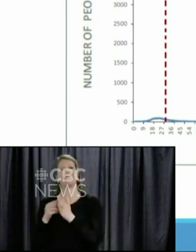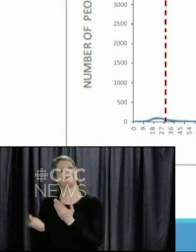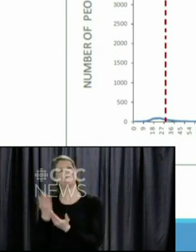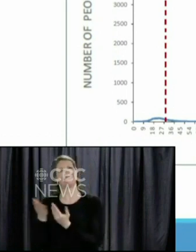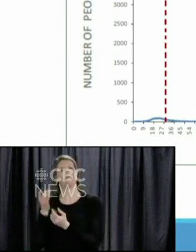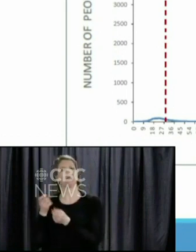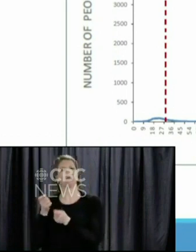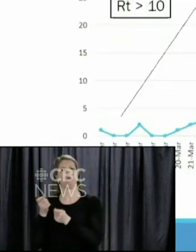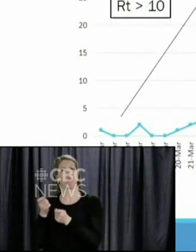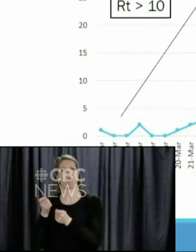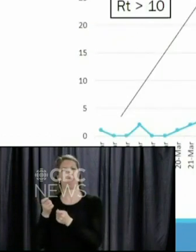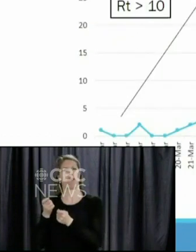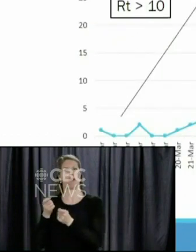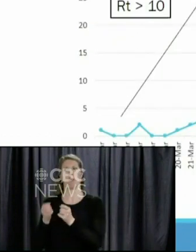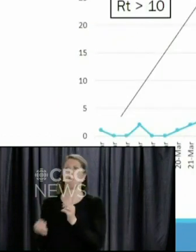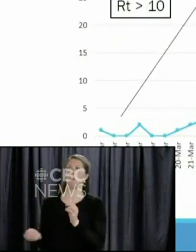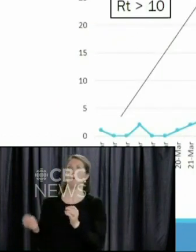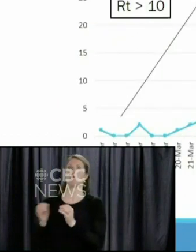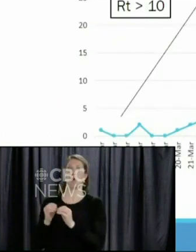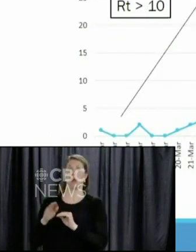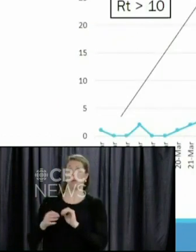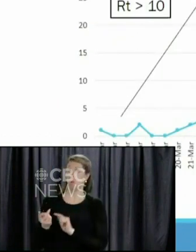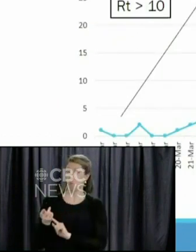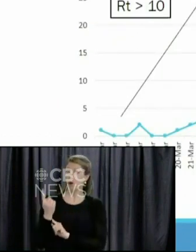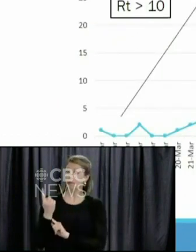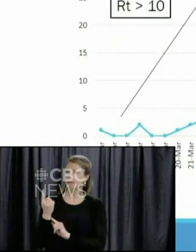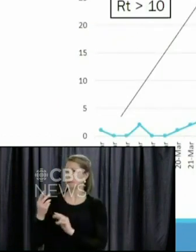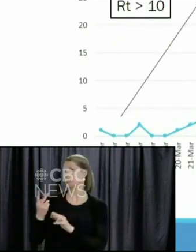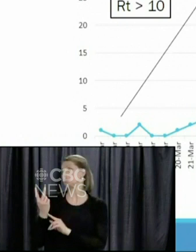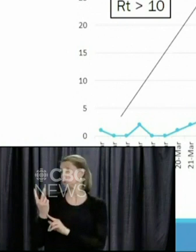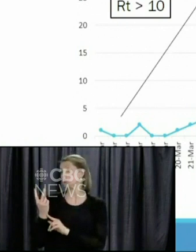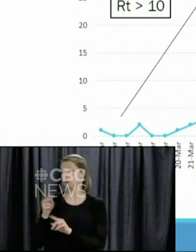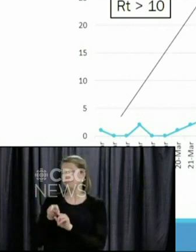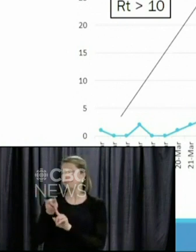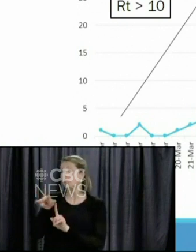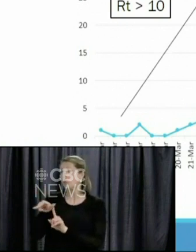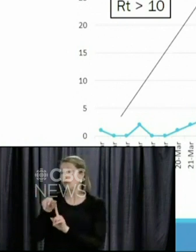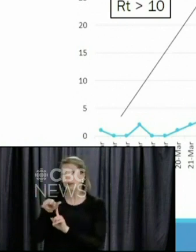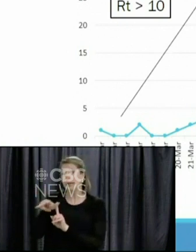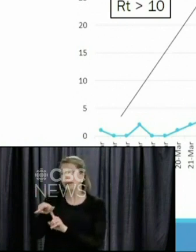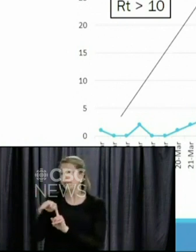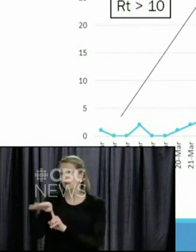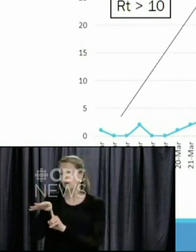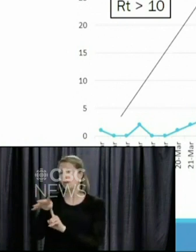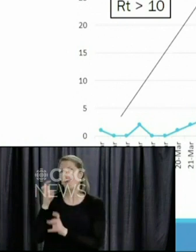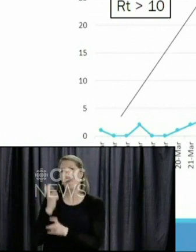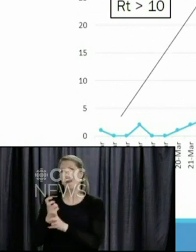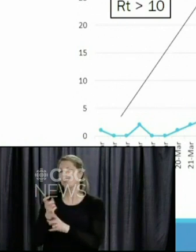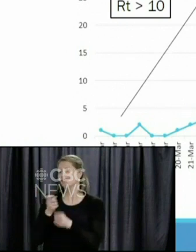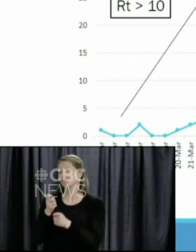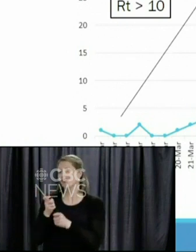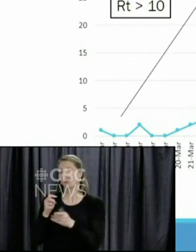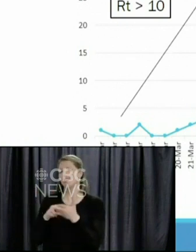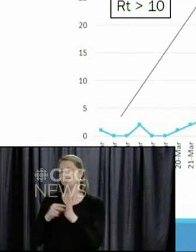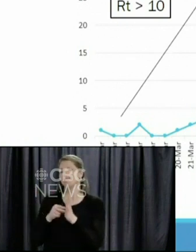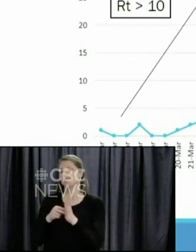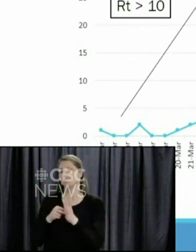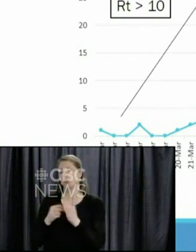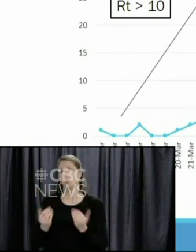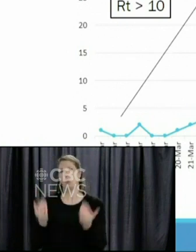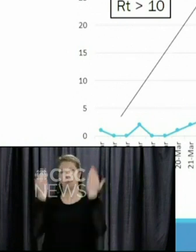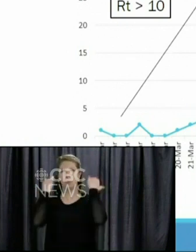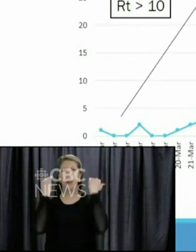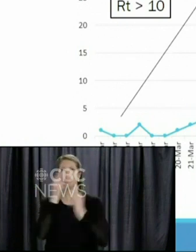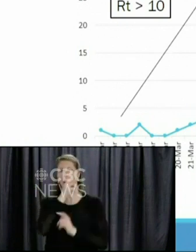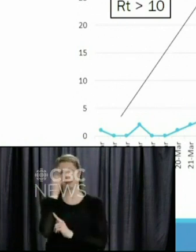1. So what are the numbers right now? So the R0 actually doesn't really apply when the epidemic starts.